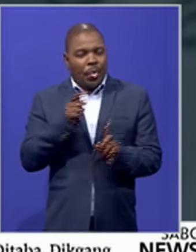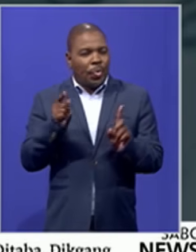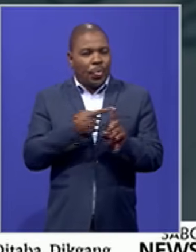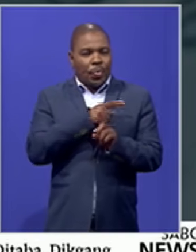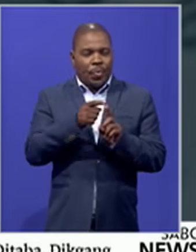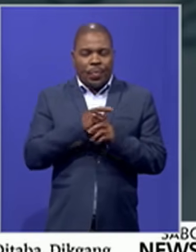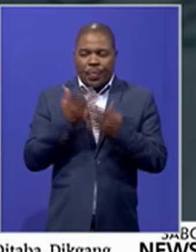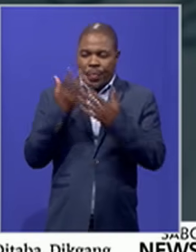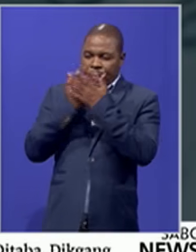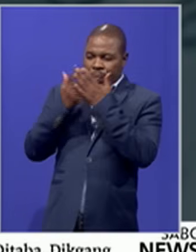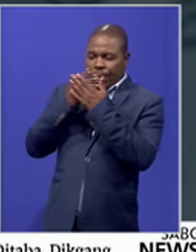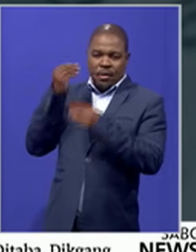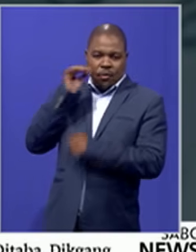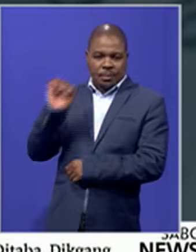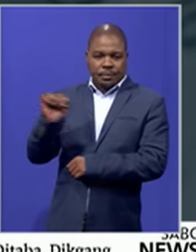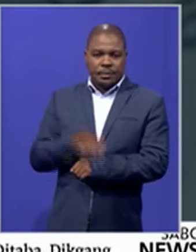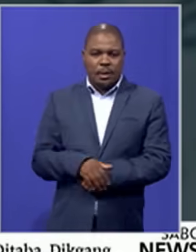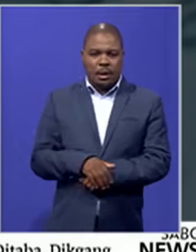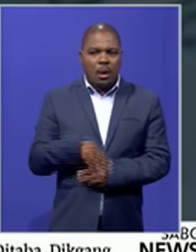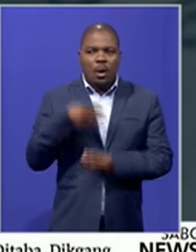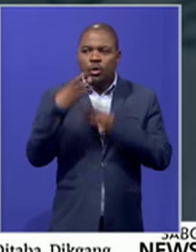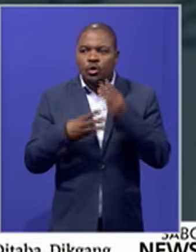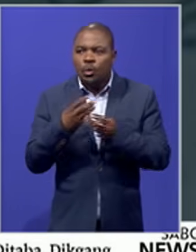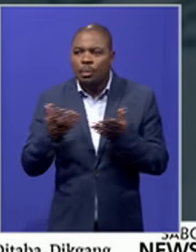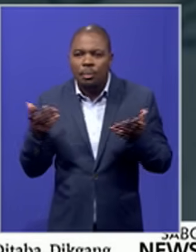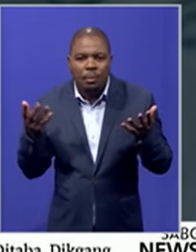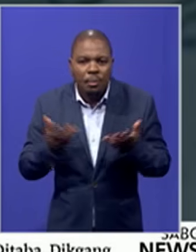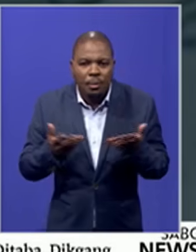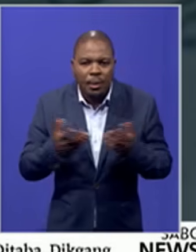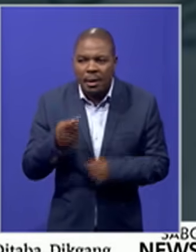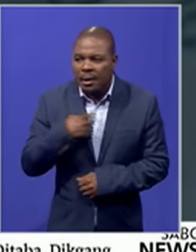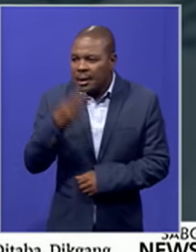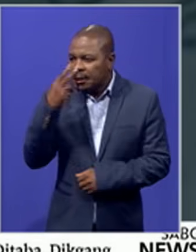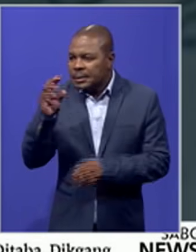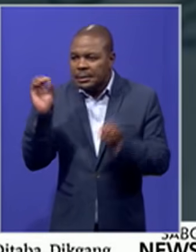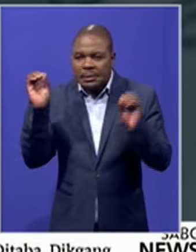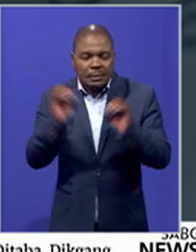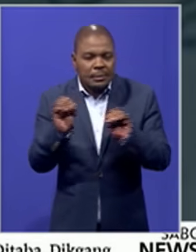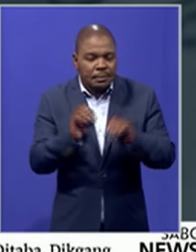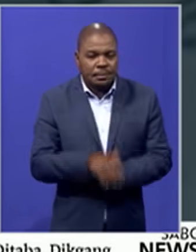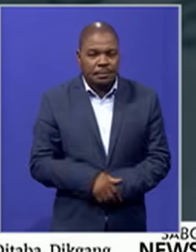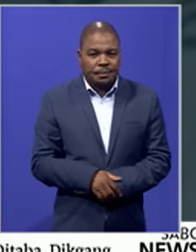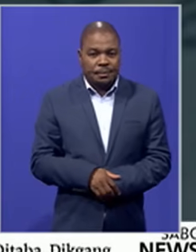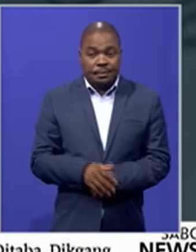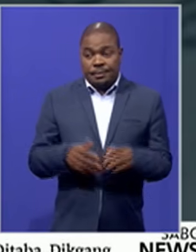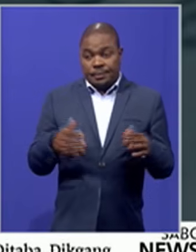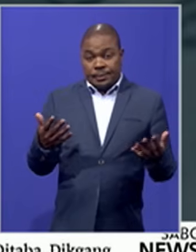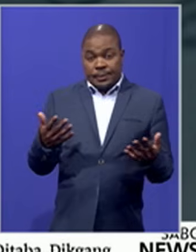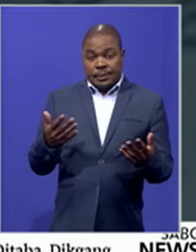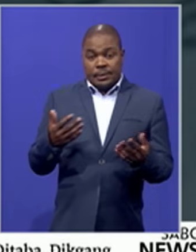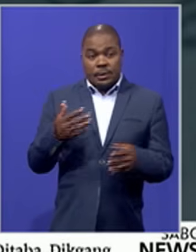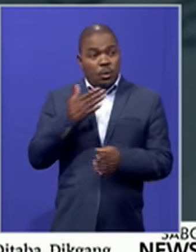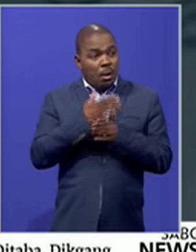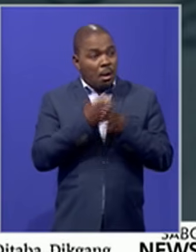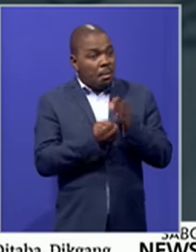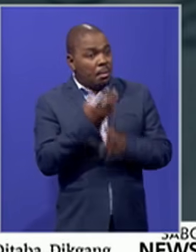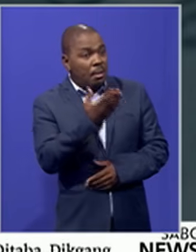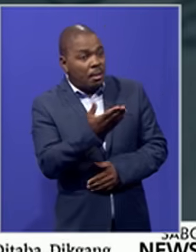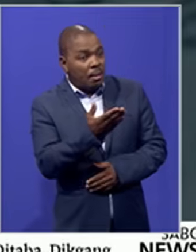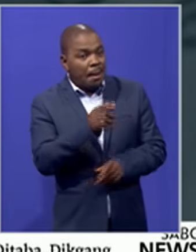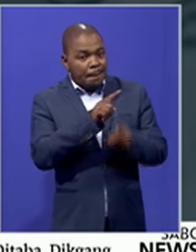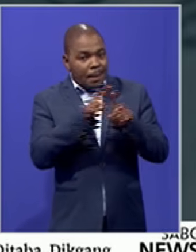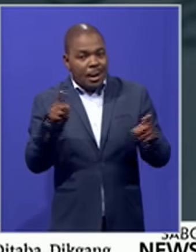maahlo. E kae mesebetsi yeo goba nna ke e bone otherwise e tla ba mesebetsi ya hlaga mara